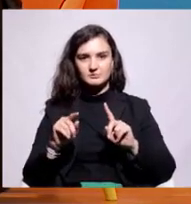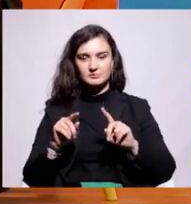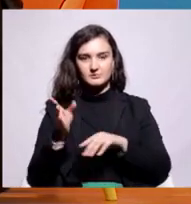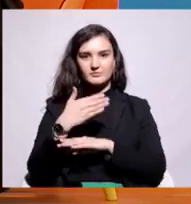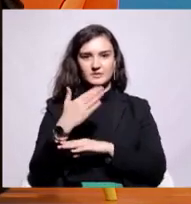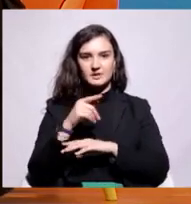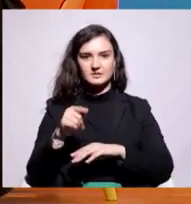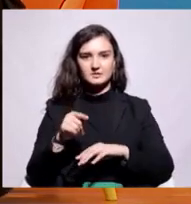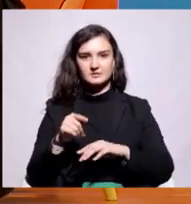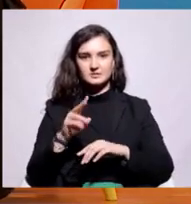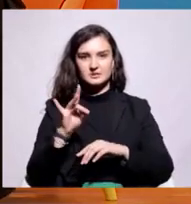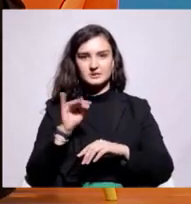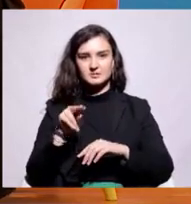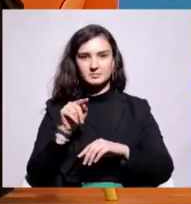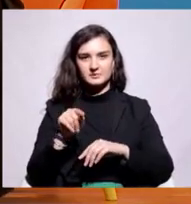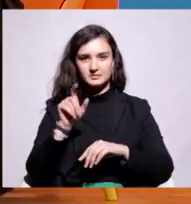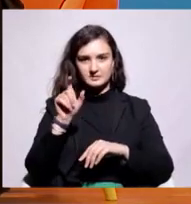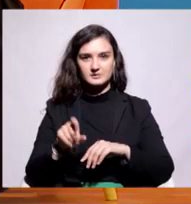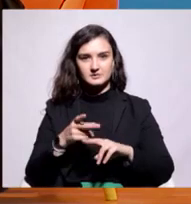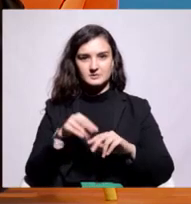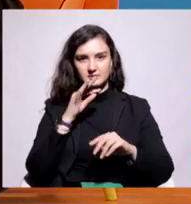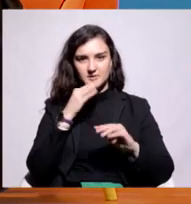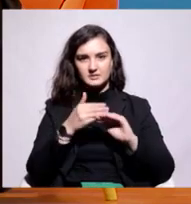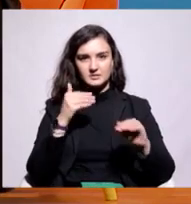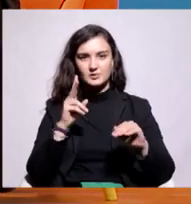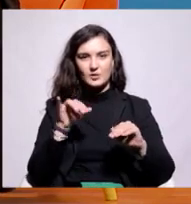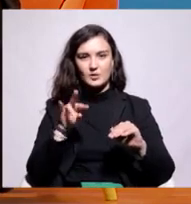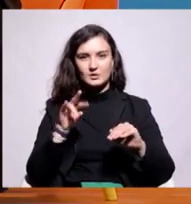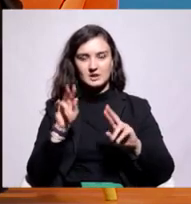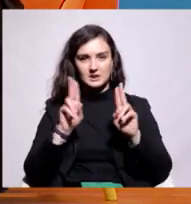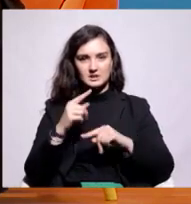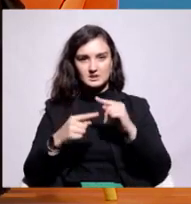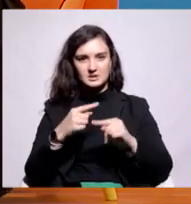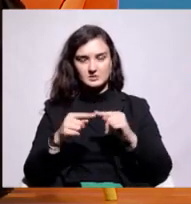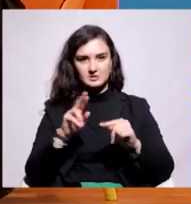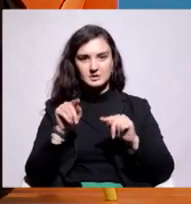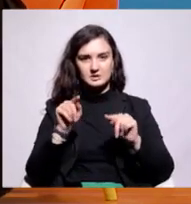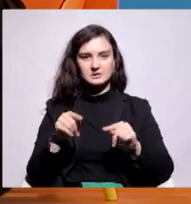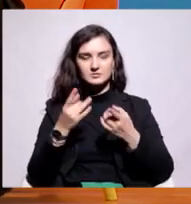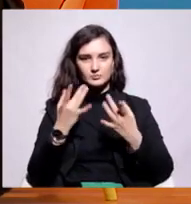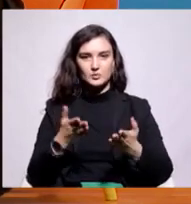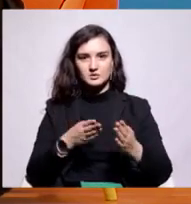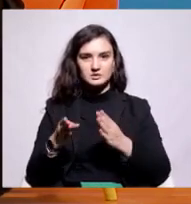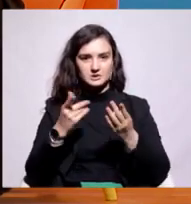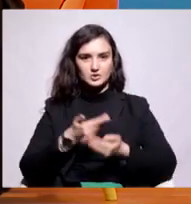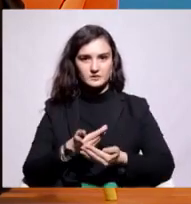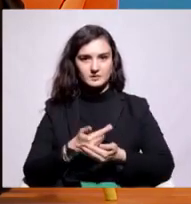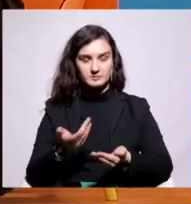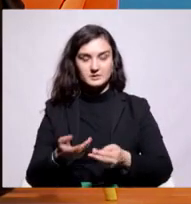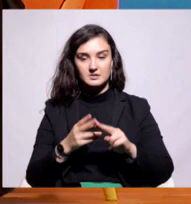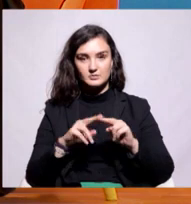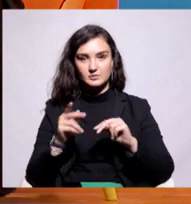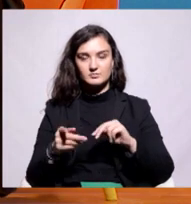flagpole. RIP is the embodiment of the early colonial tradition and its simple way of life.